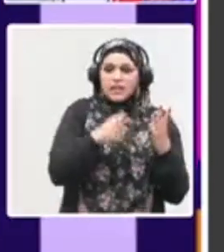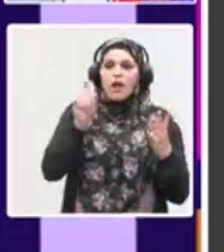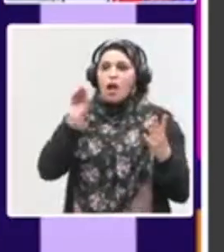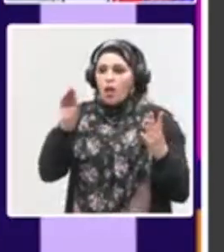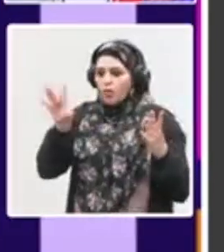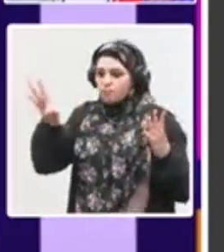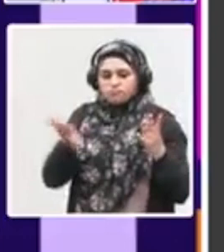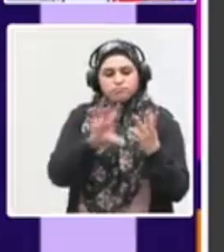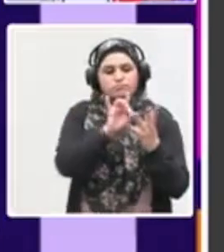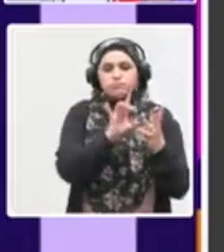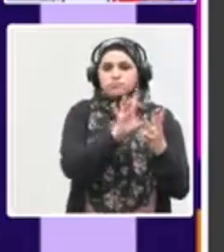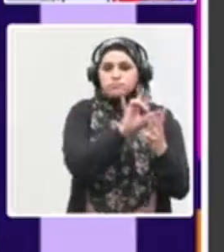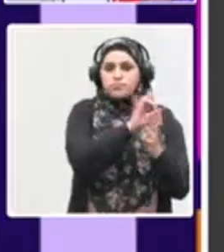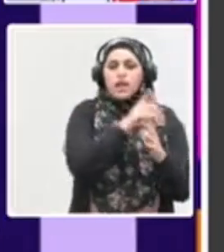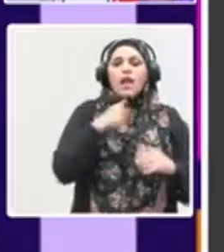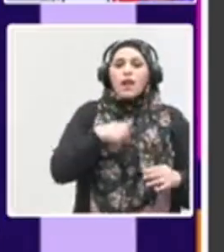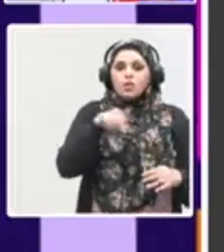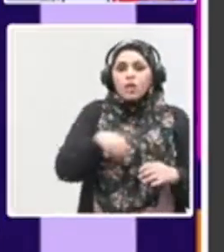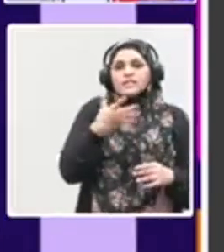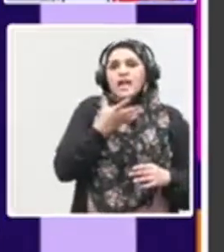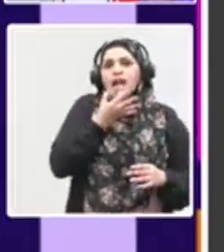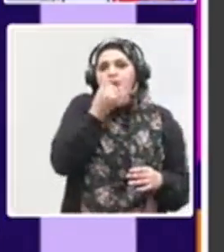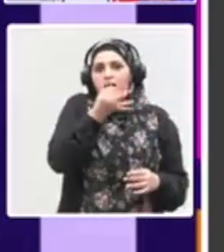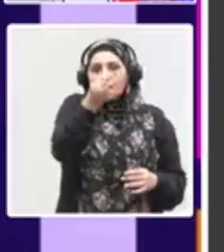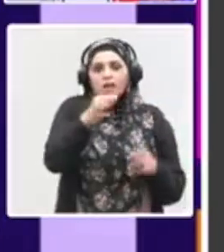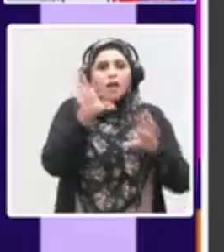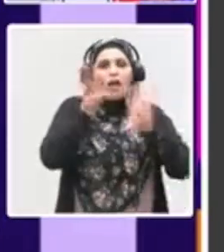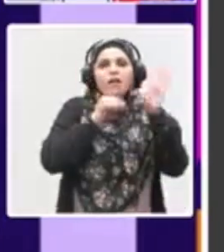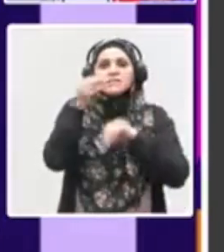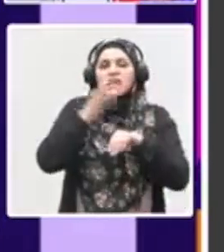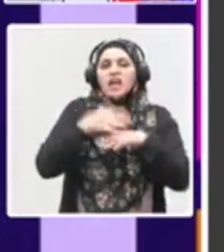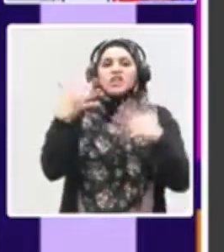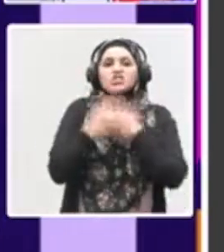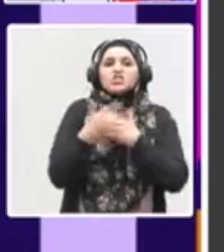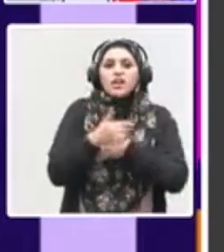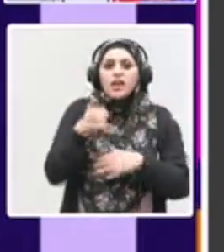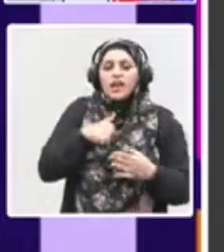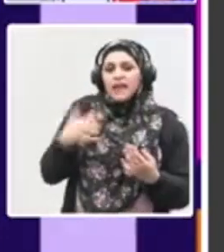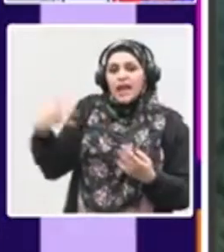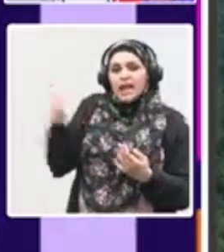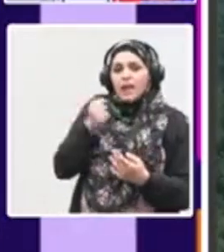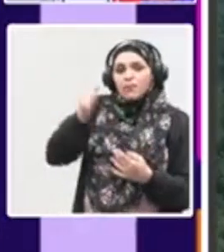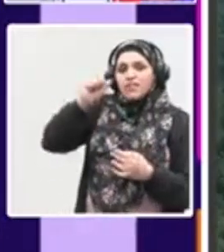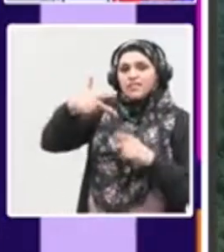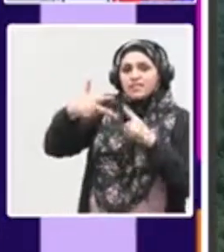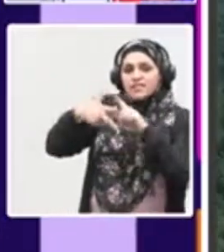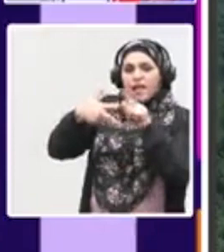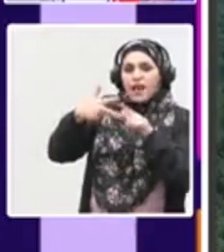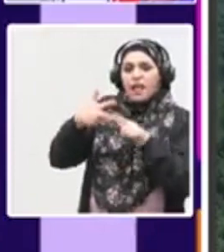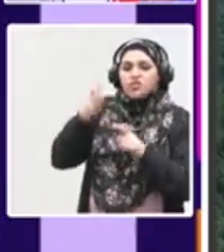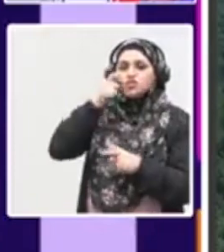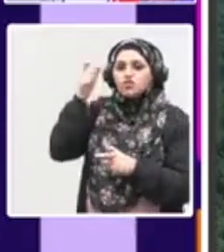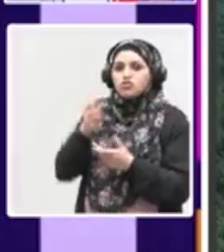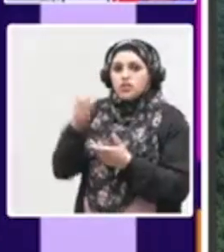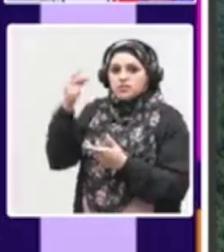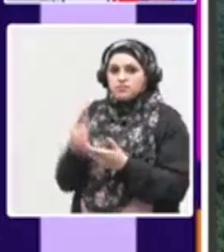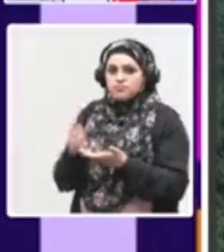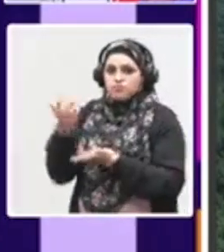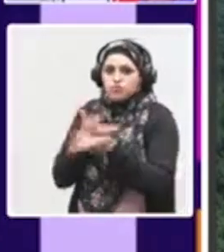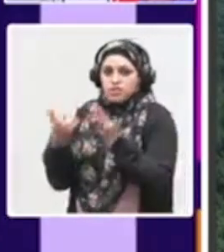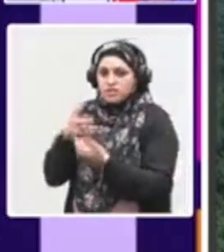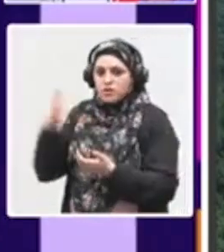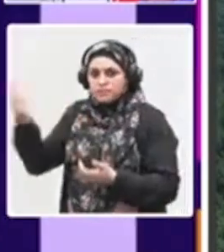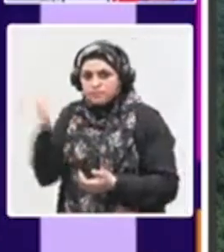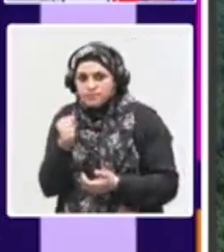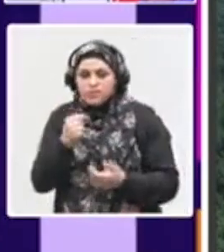an investor. We actually brought three investors, and I happen to be on the board of this company as well. This company exists